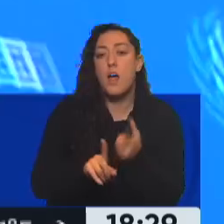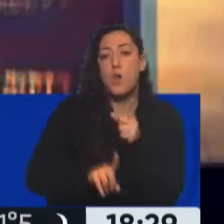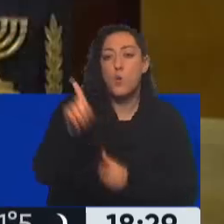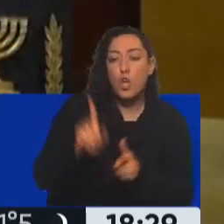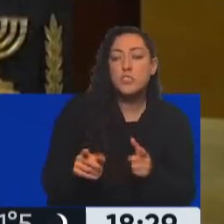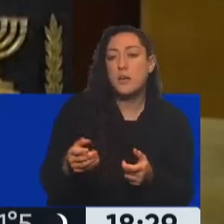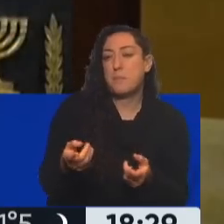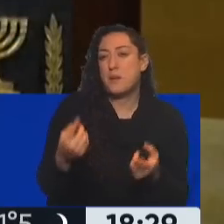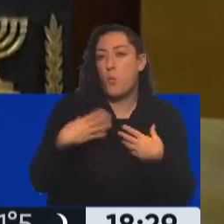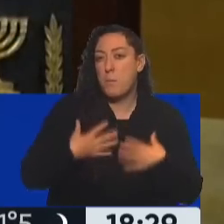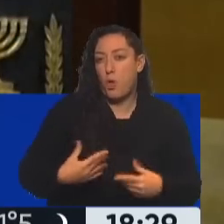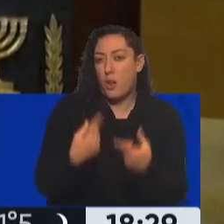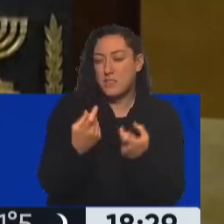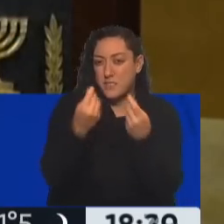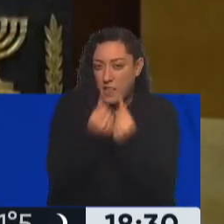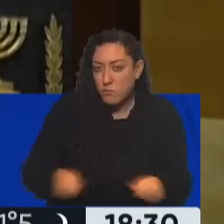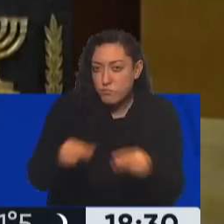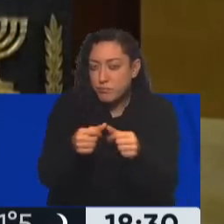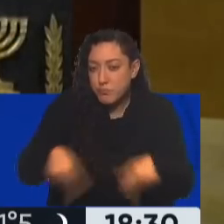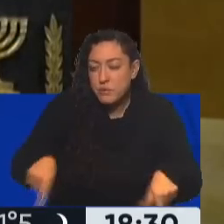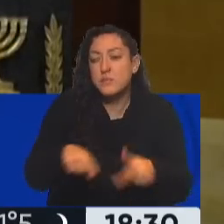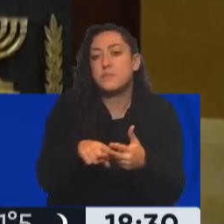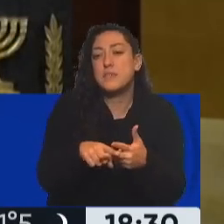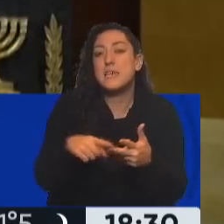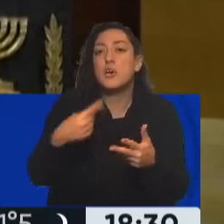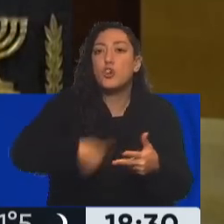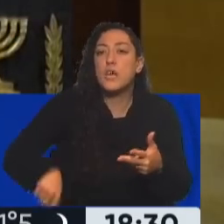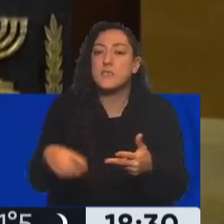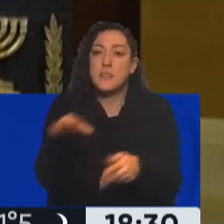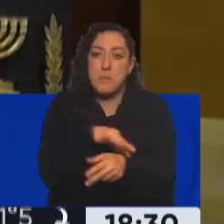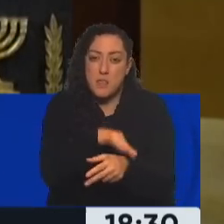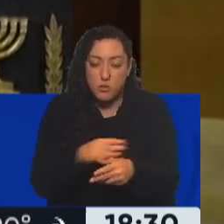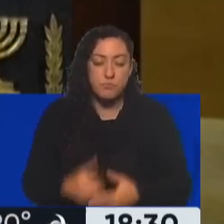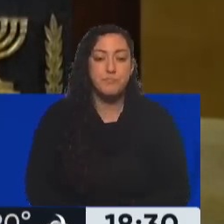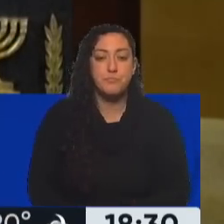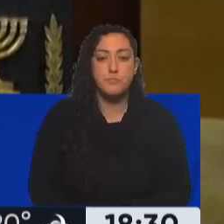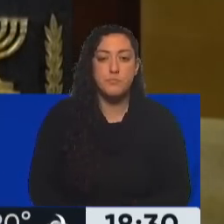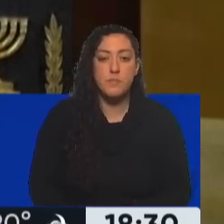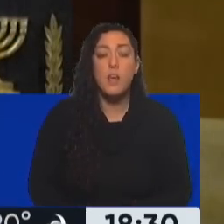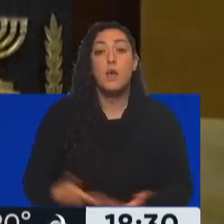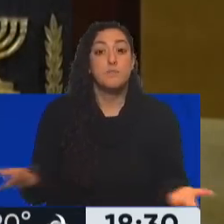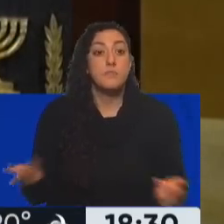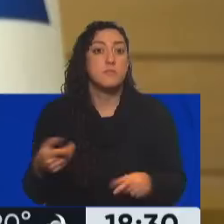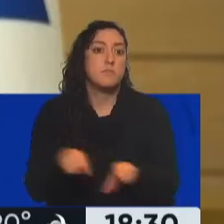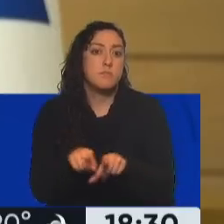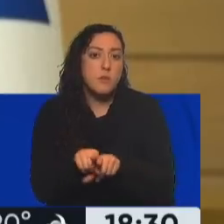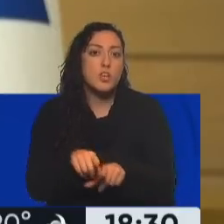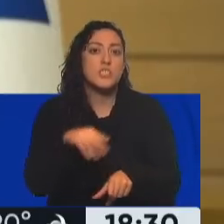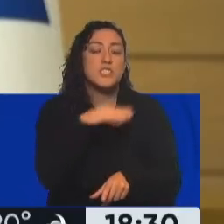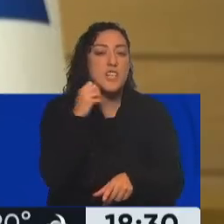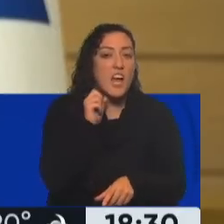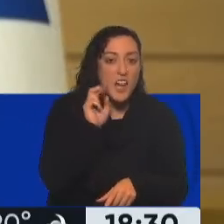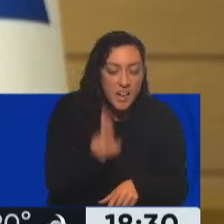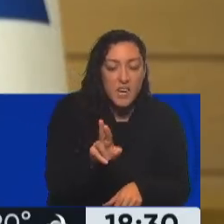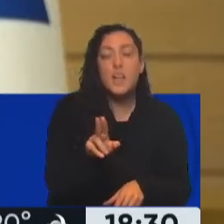supplies. El rechazo a la ofensiva en Gaza crece incluso dentro de Israel. Yair Golan, líder del